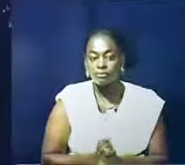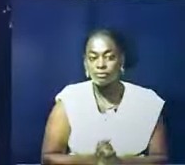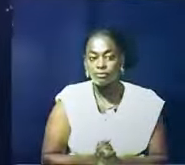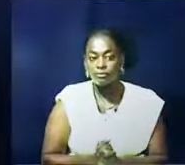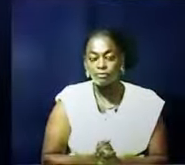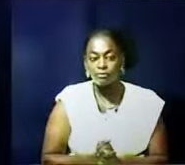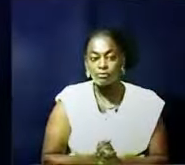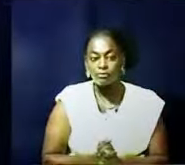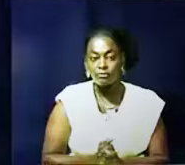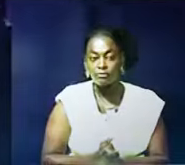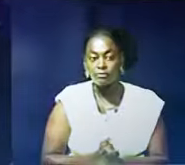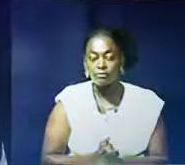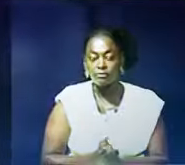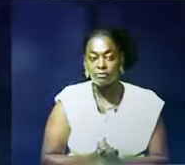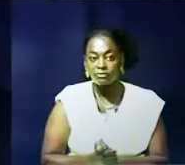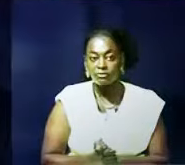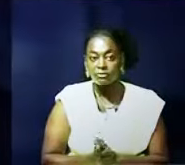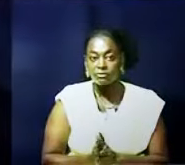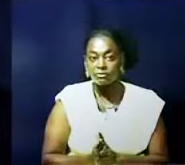Now